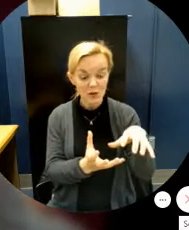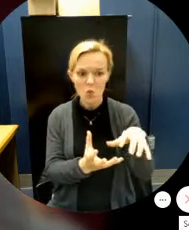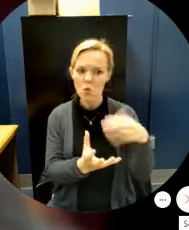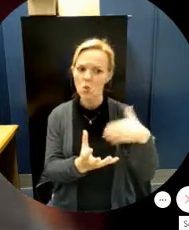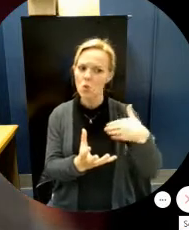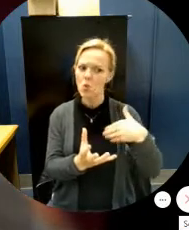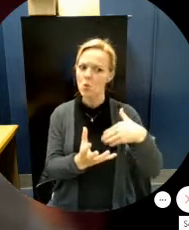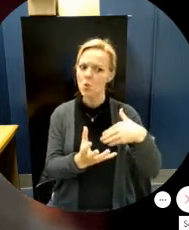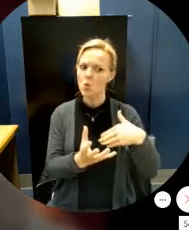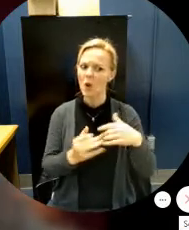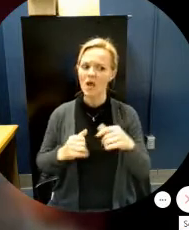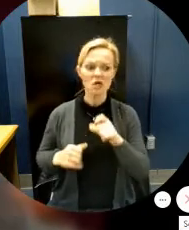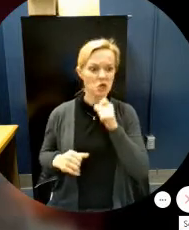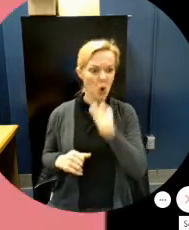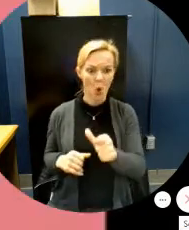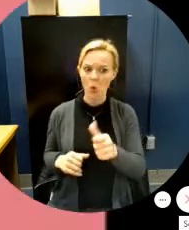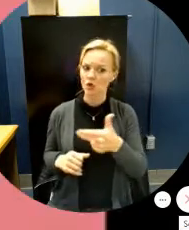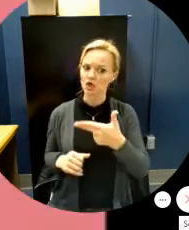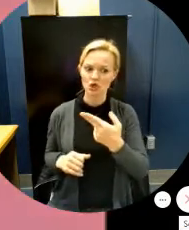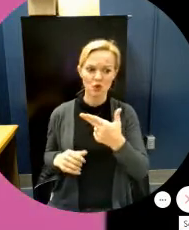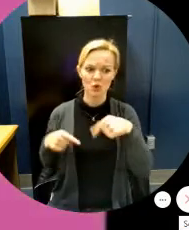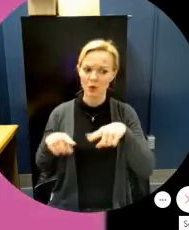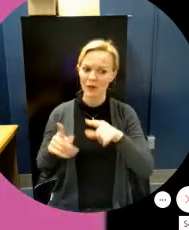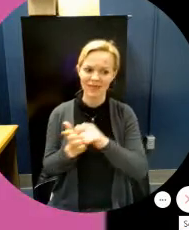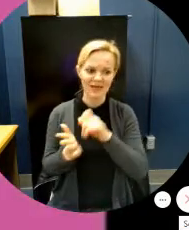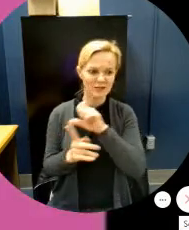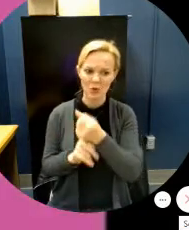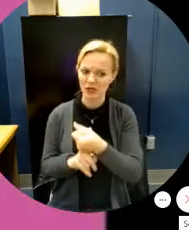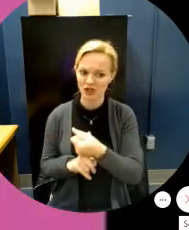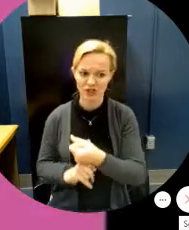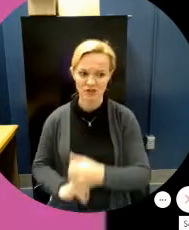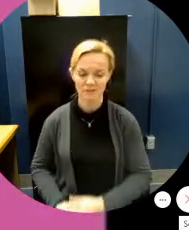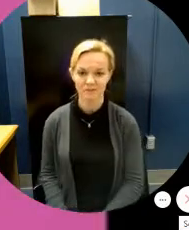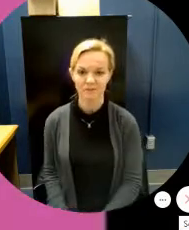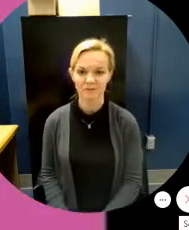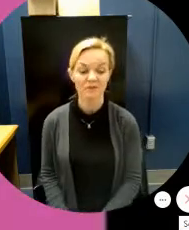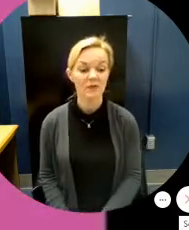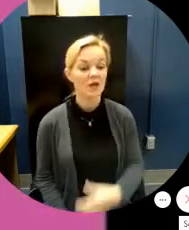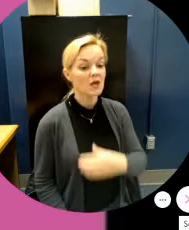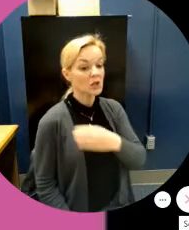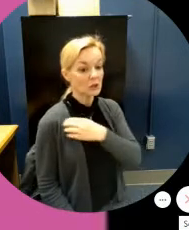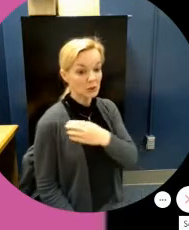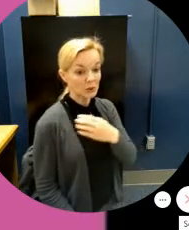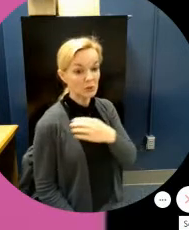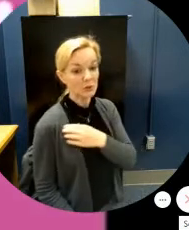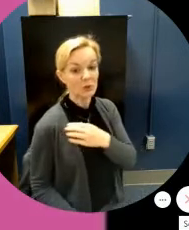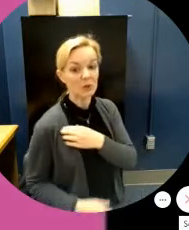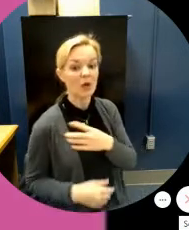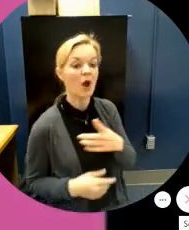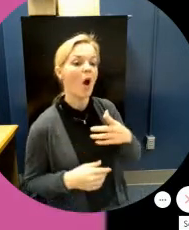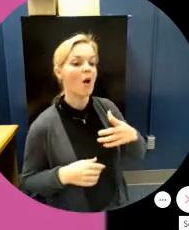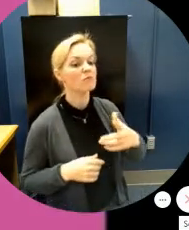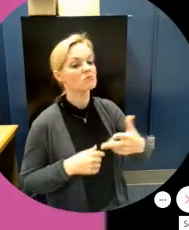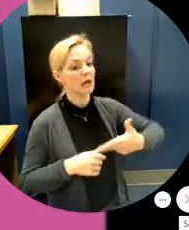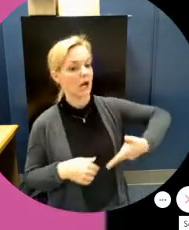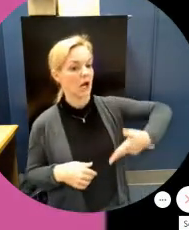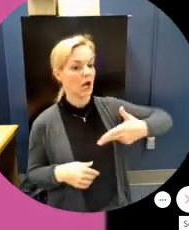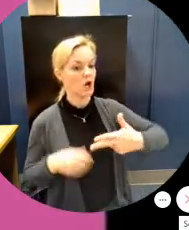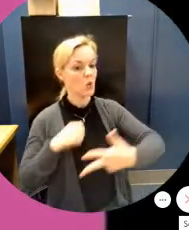that was a completely no-shoot situation. Unit 137, armed robbery alarm at Friars Liquor